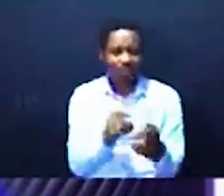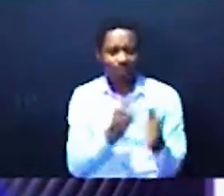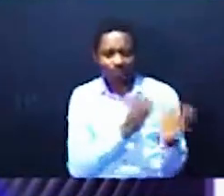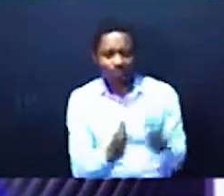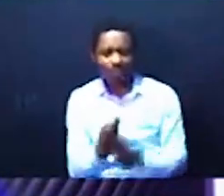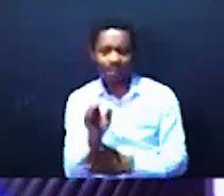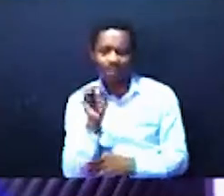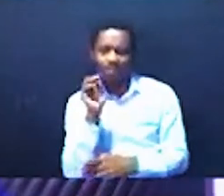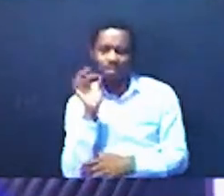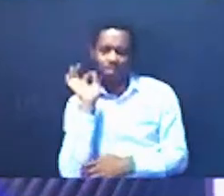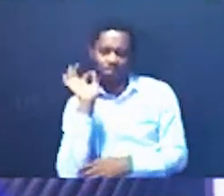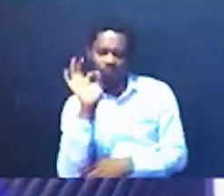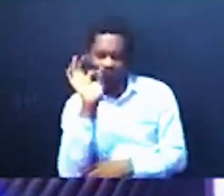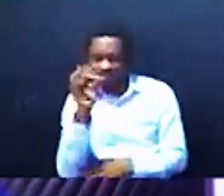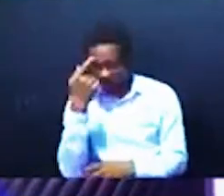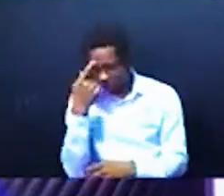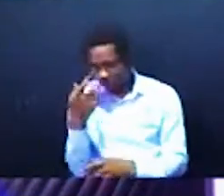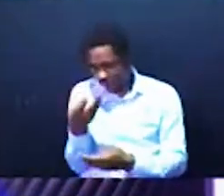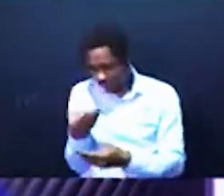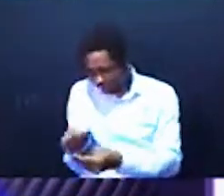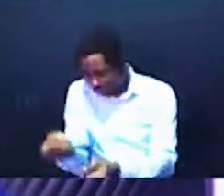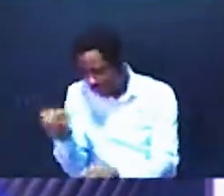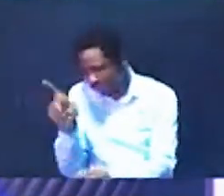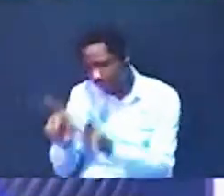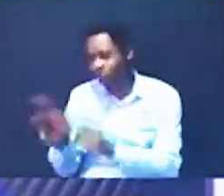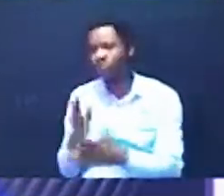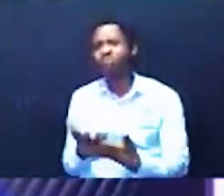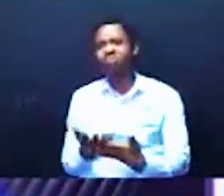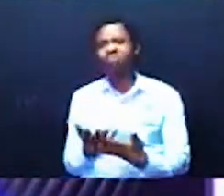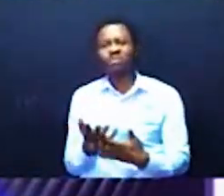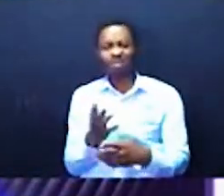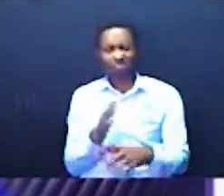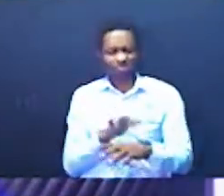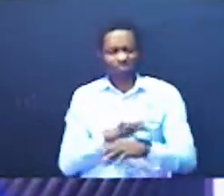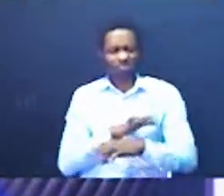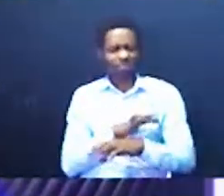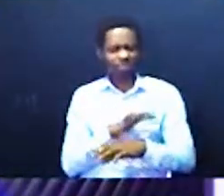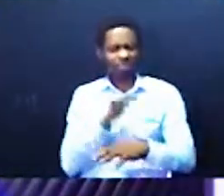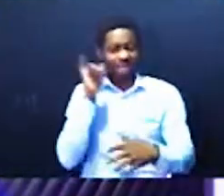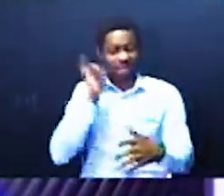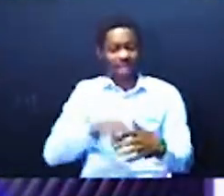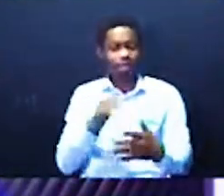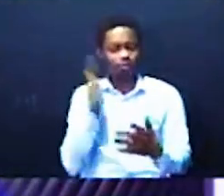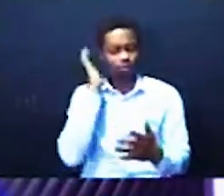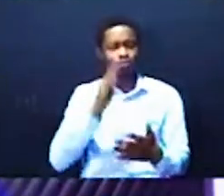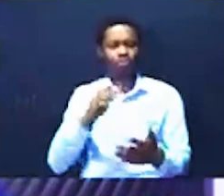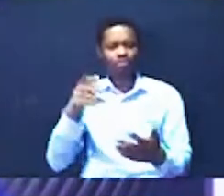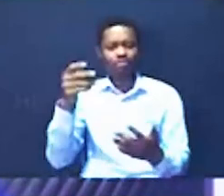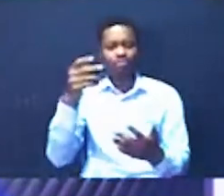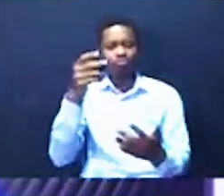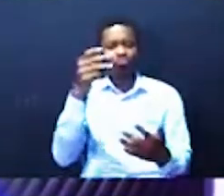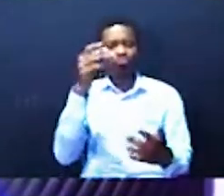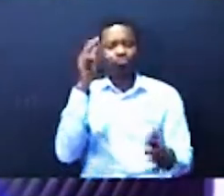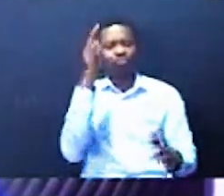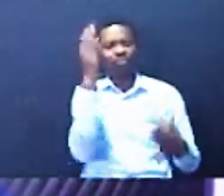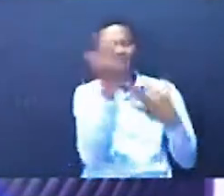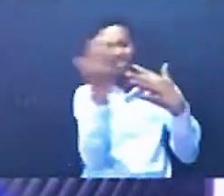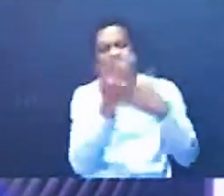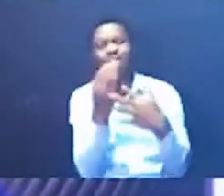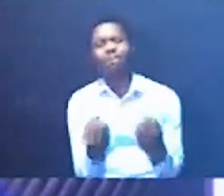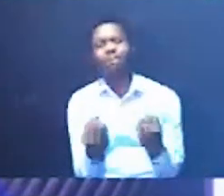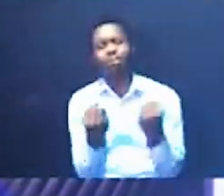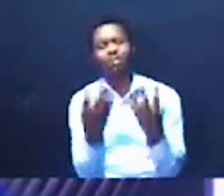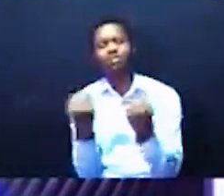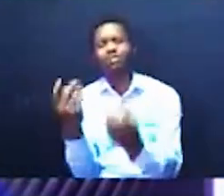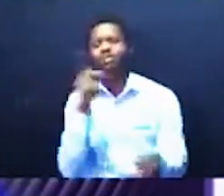you cause you to be working on series of messages. You'll be disturbing the majority because the majority are not